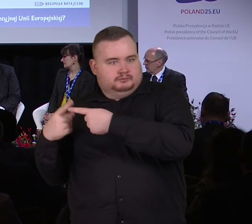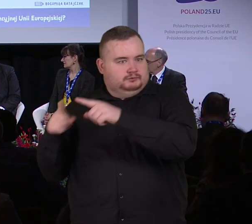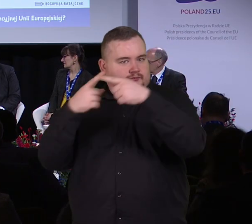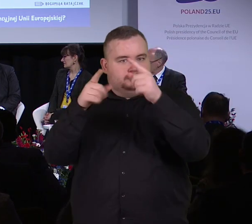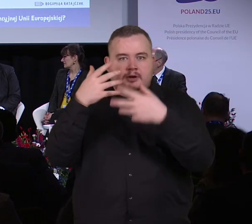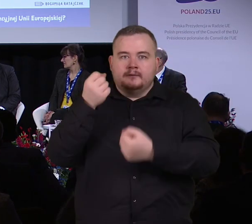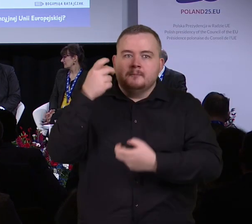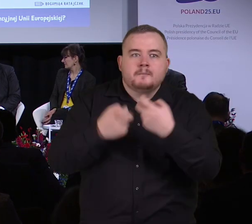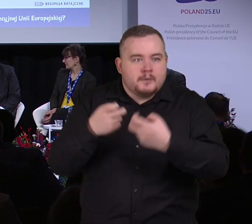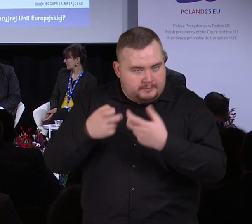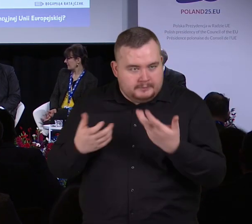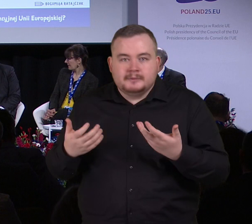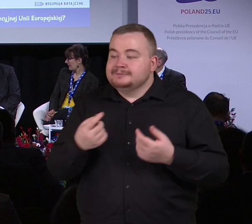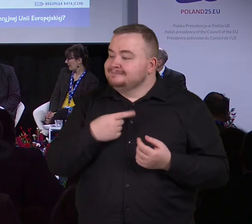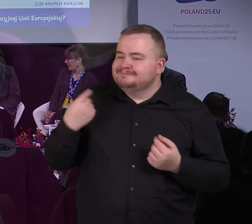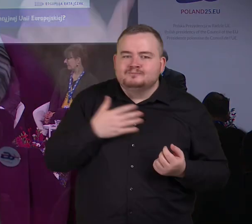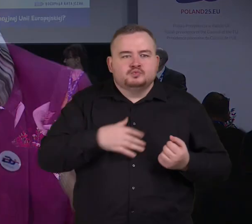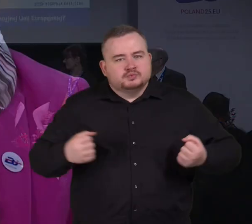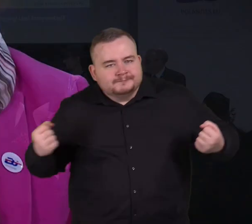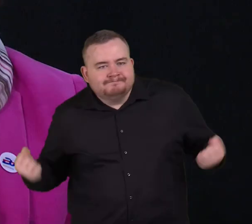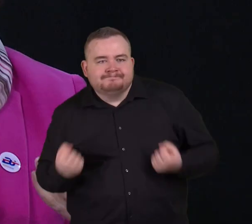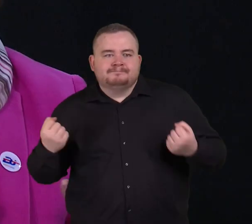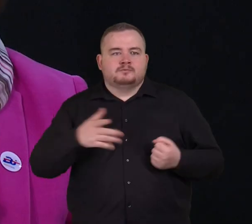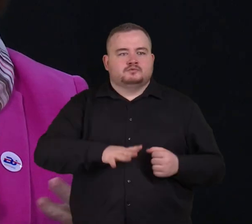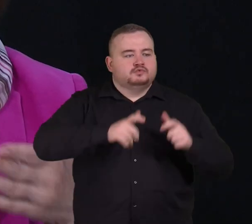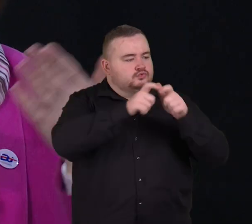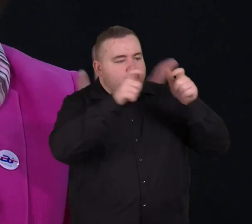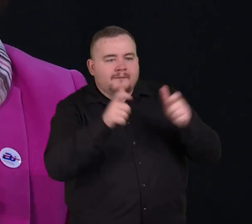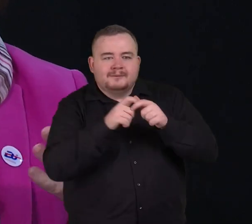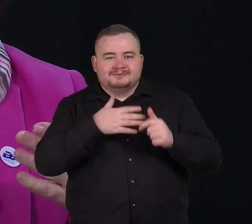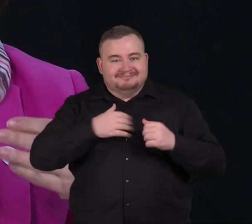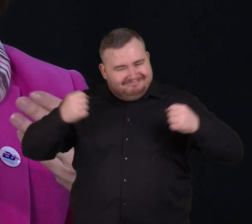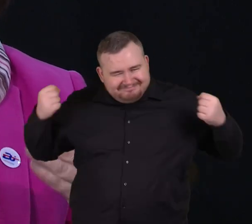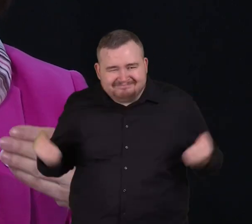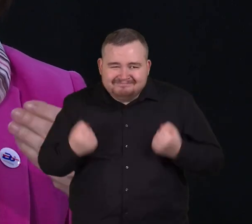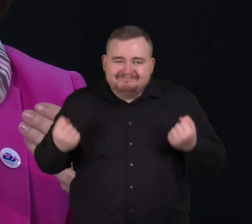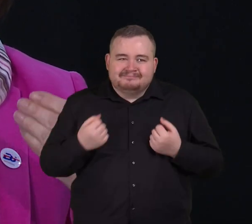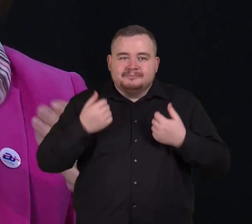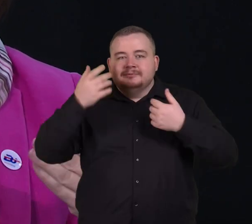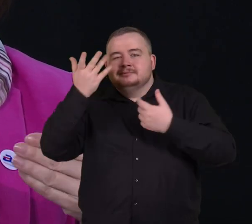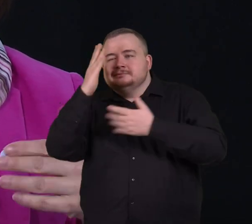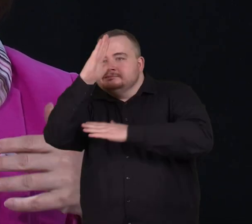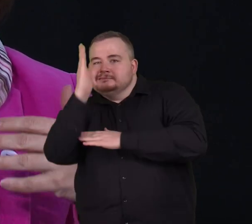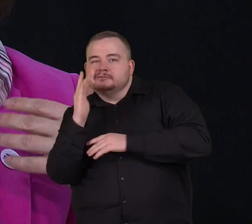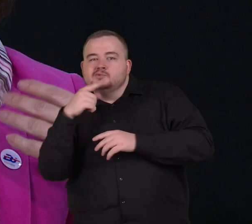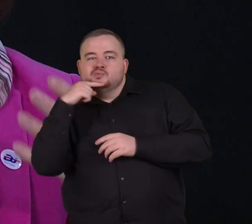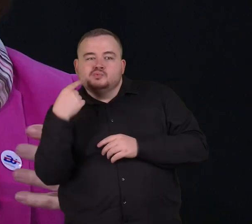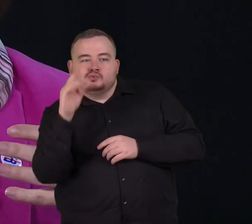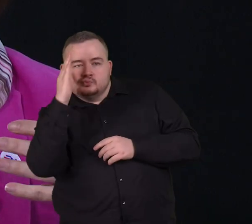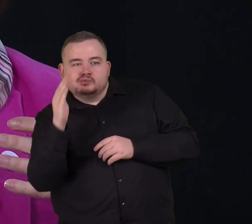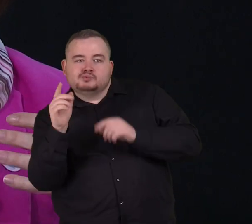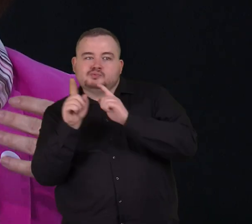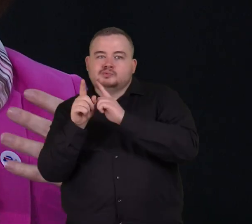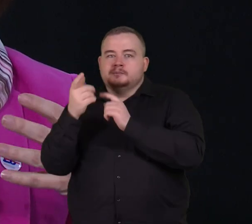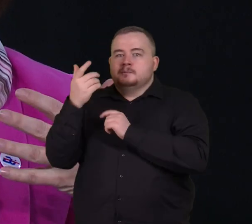especially models. Belarus Yes. and Russian border, Yes, where they suffered a lot. Yeah? Yes, they suffered a lot, so we're trying to assist them to